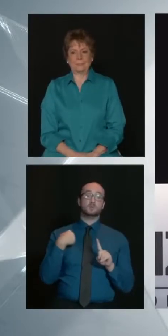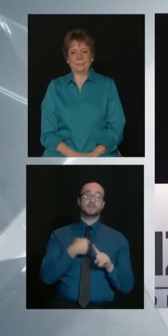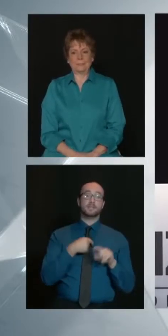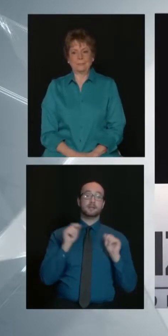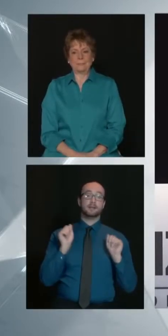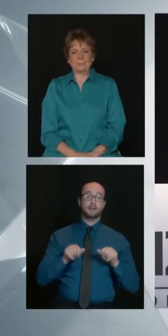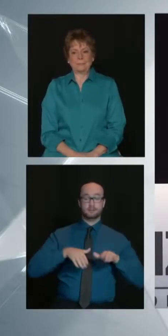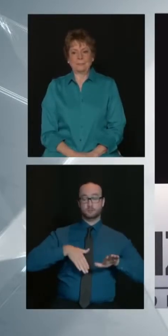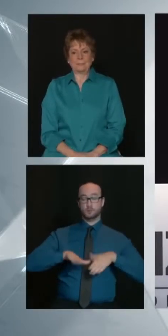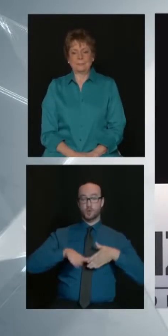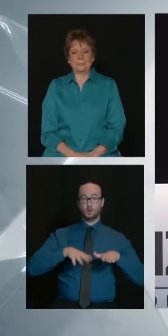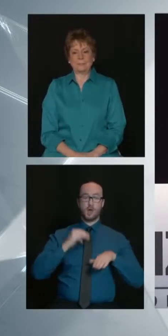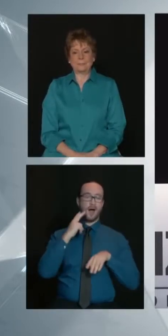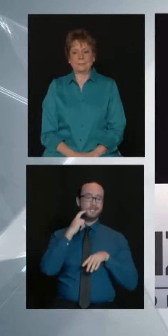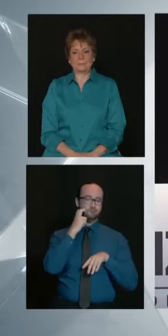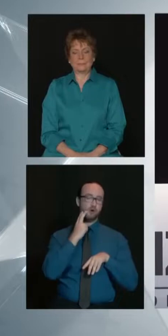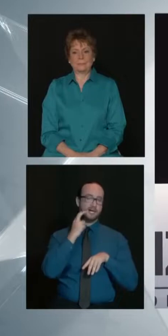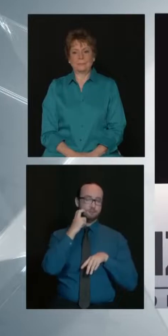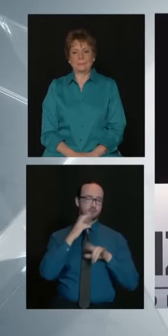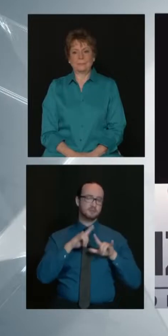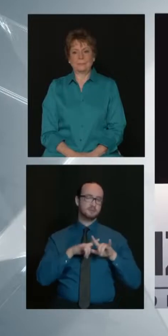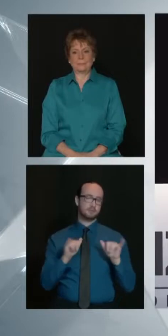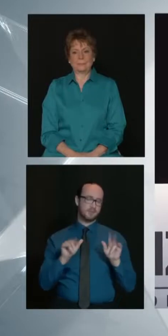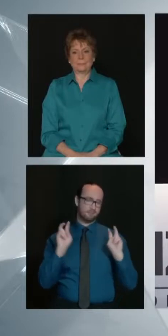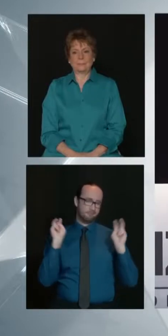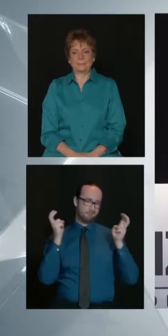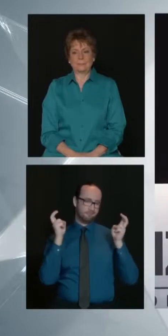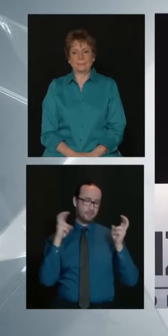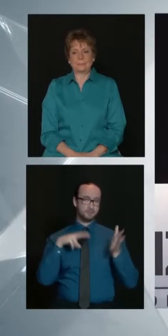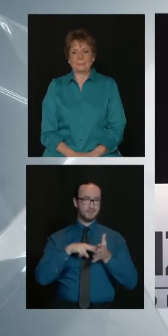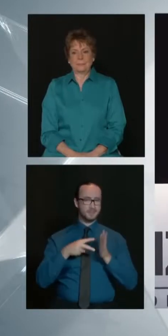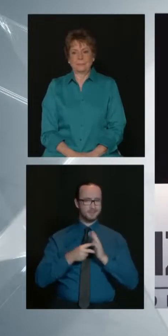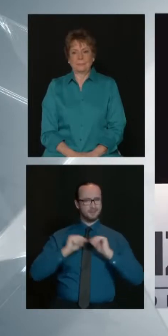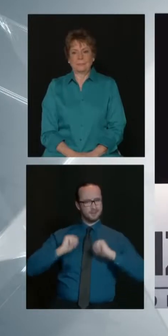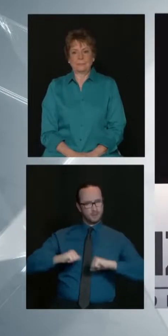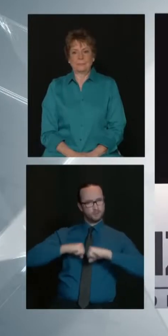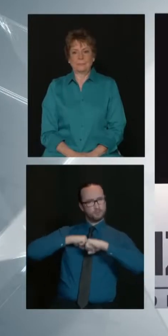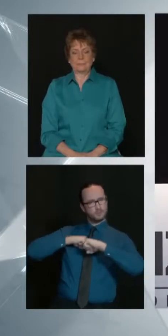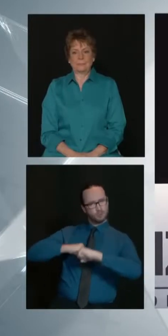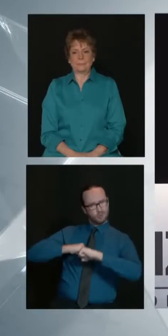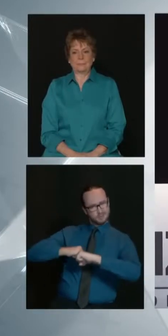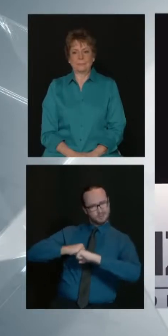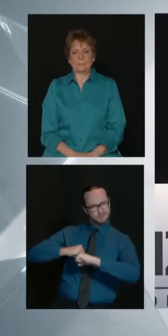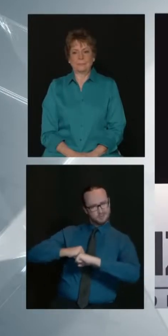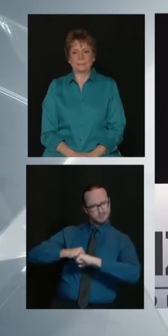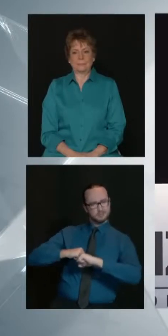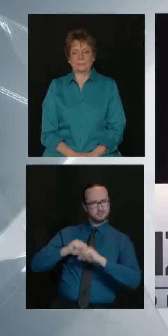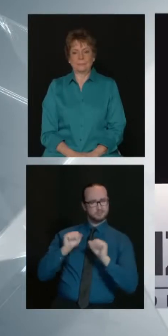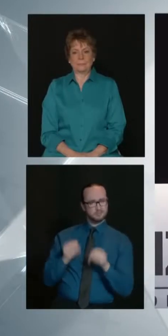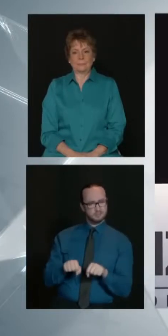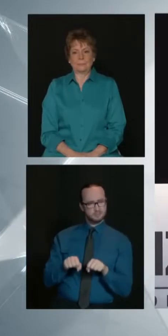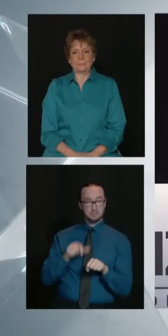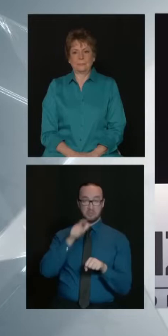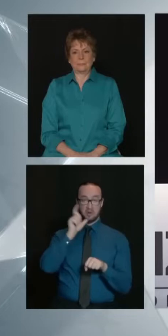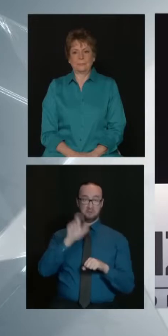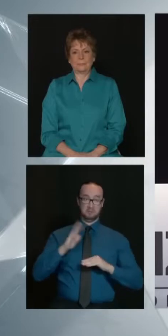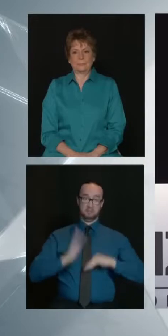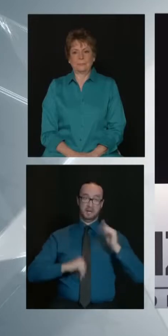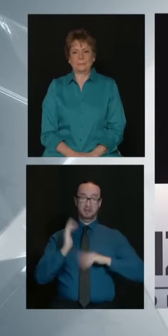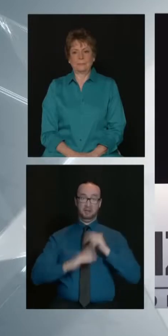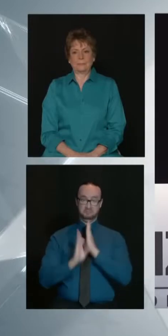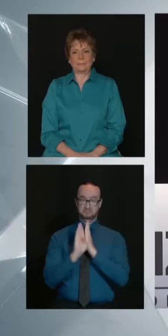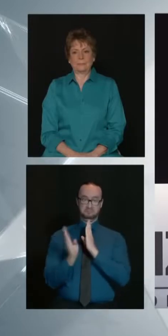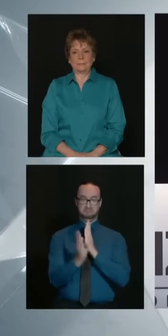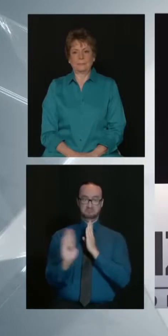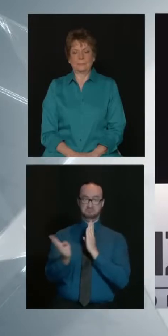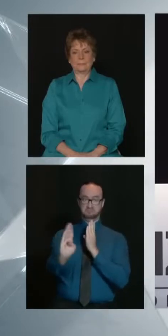we can secure the border. We need to secure the border. It doesn't mean we have to build a wall. There may be other ways we can secure the border. Let's get a handle on